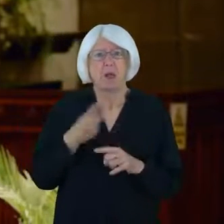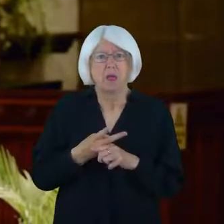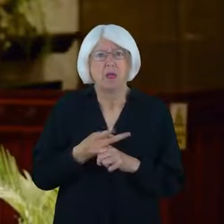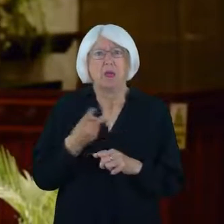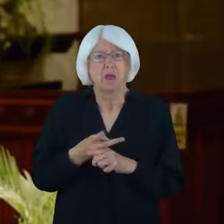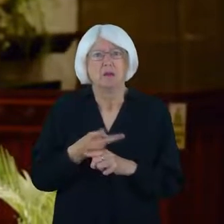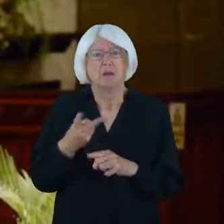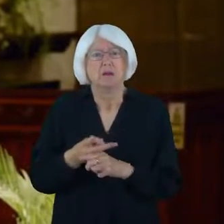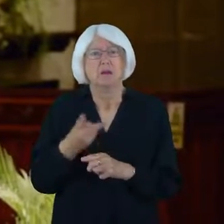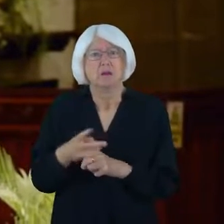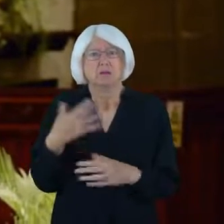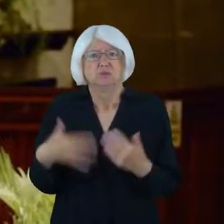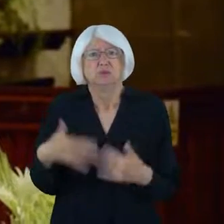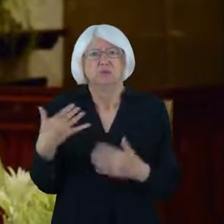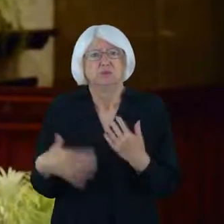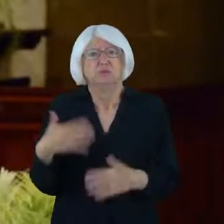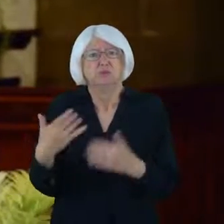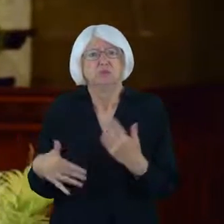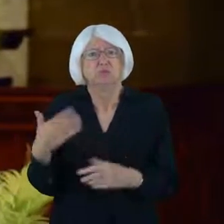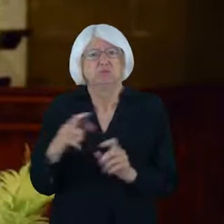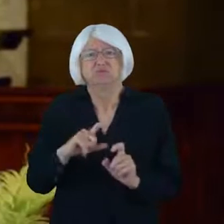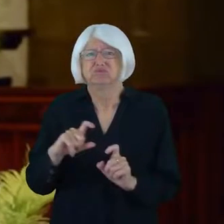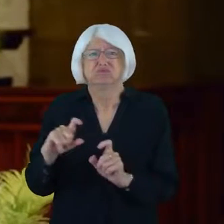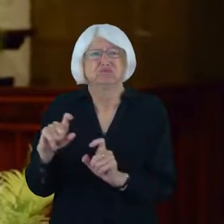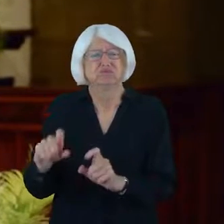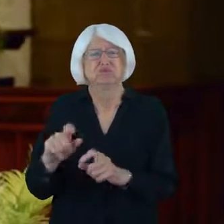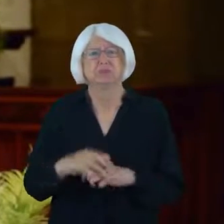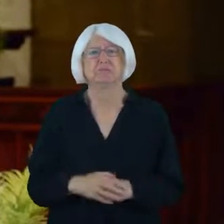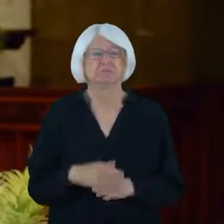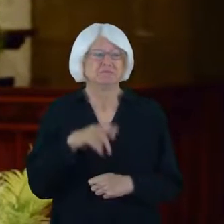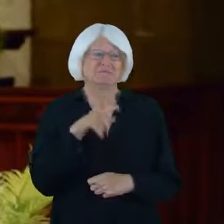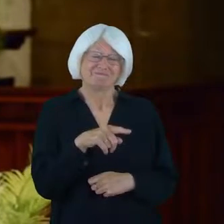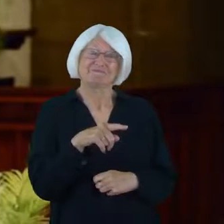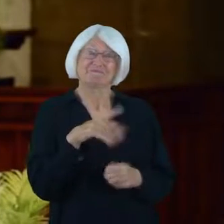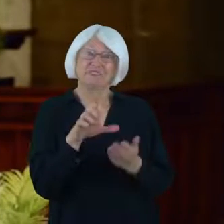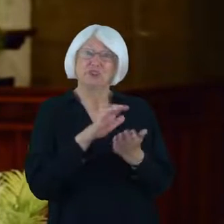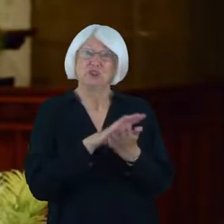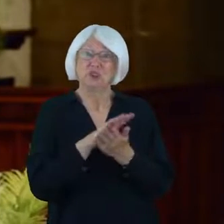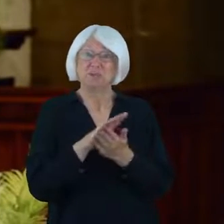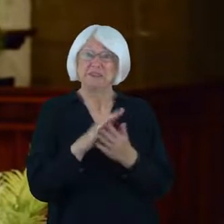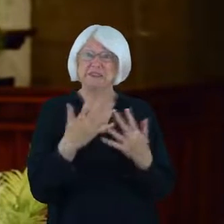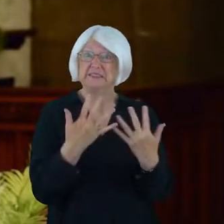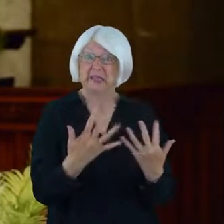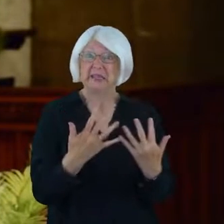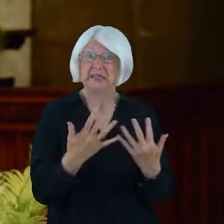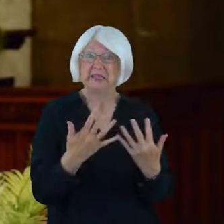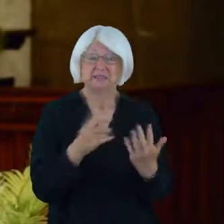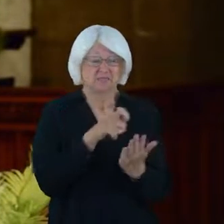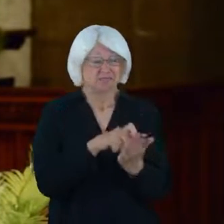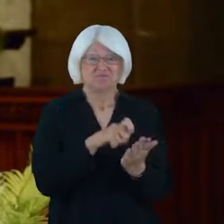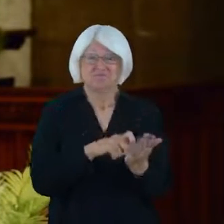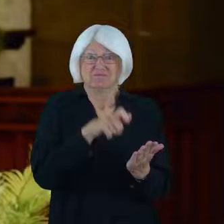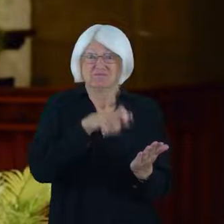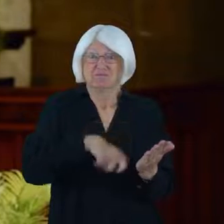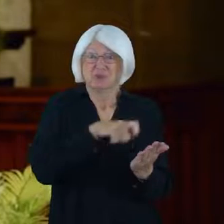In chapter 10, the author of Hebrews tells us that they are addressing a traumatized congregation. They remind their audience